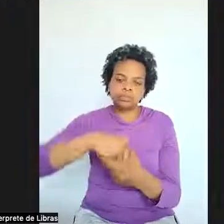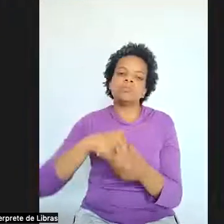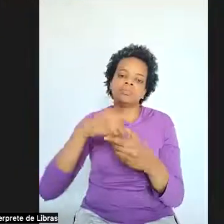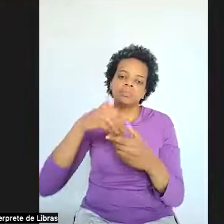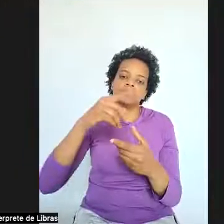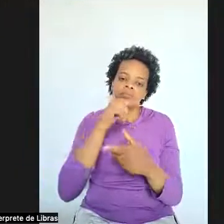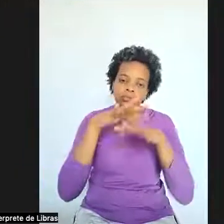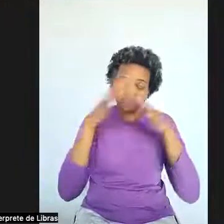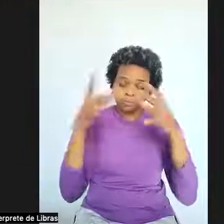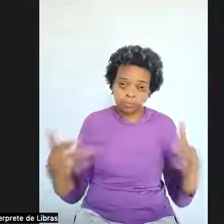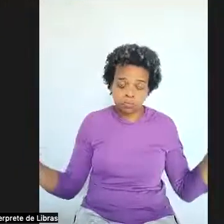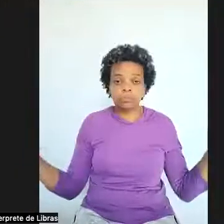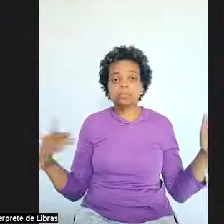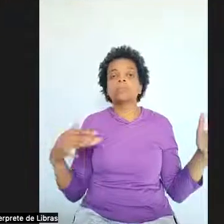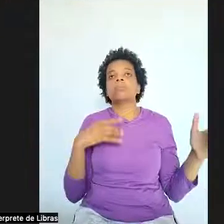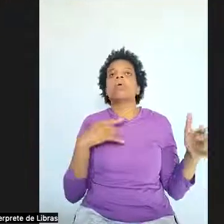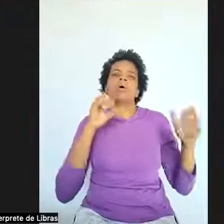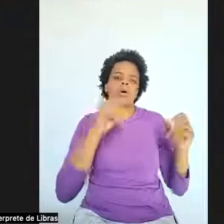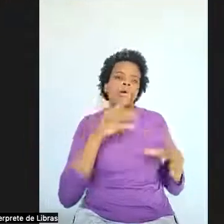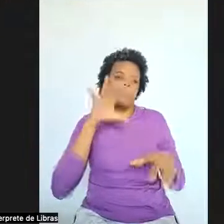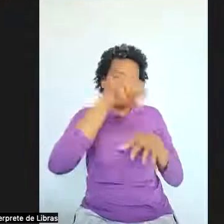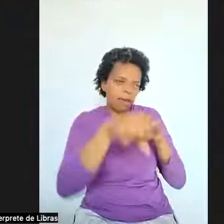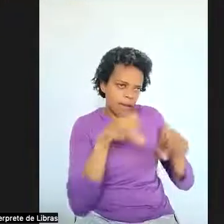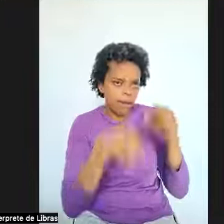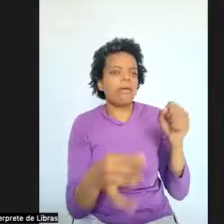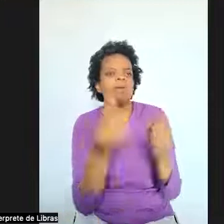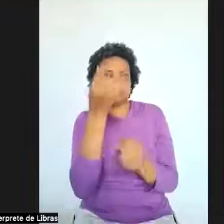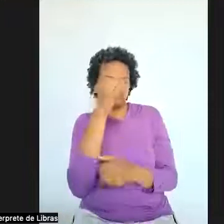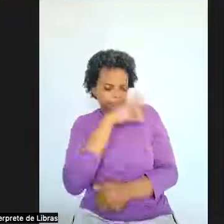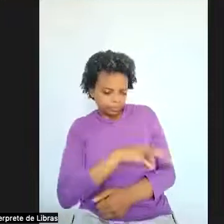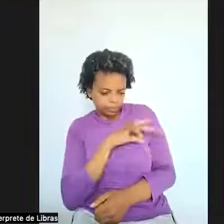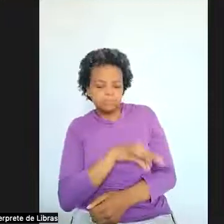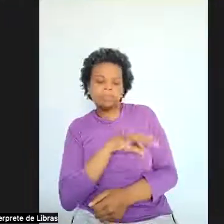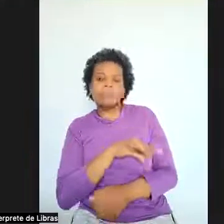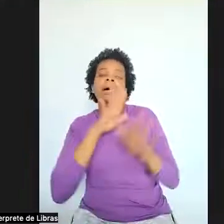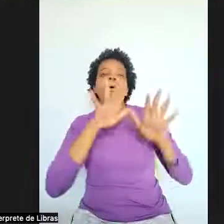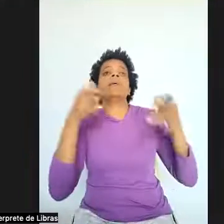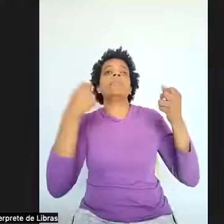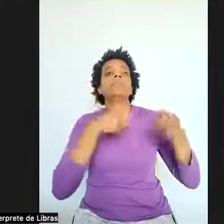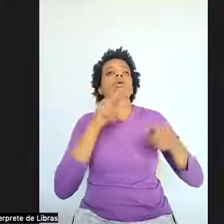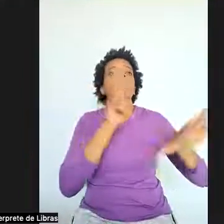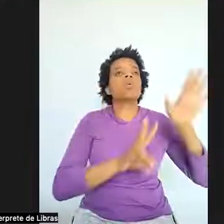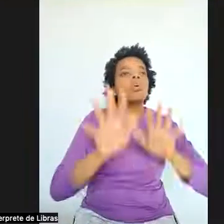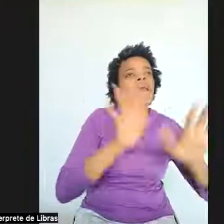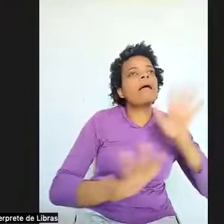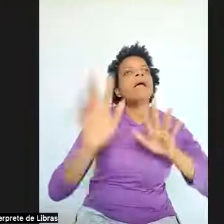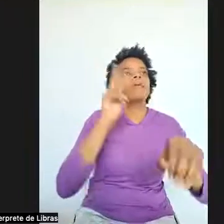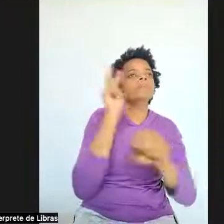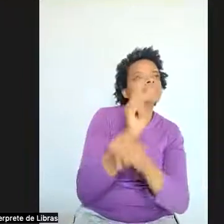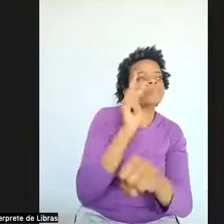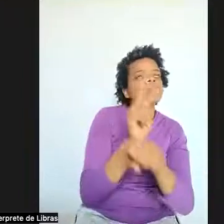in the marine ecosystem, and then people have to understand that even though it's a resource, it has to be taken care of and it needs monitoring.